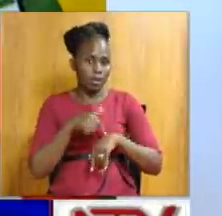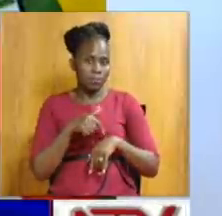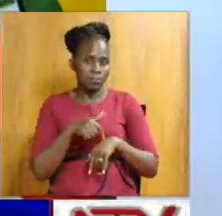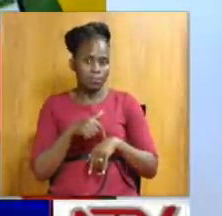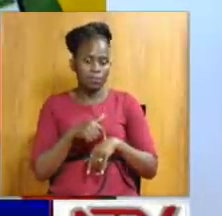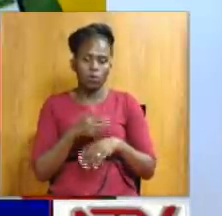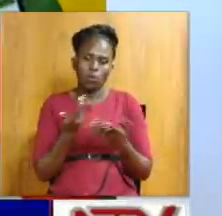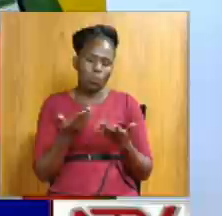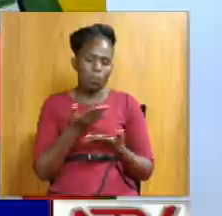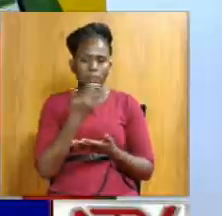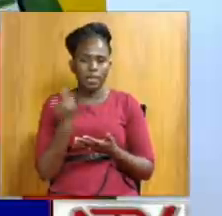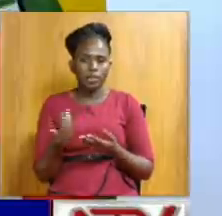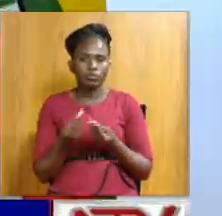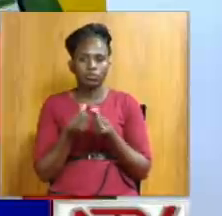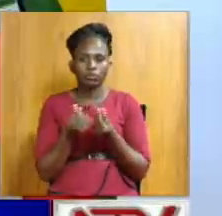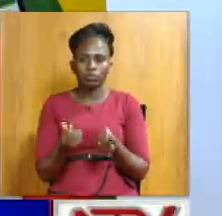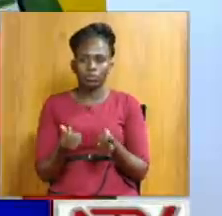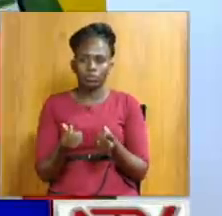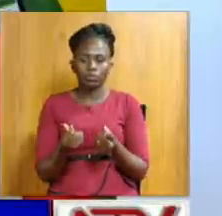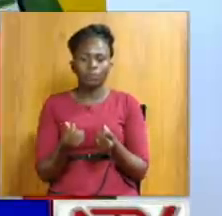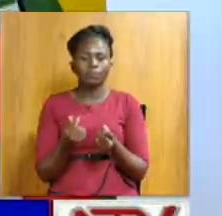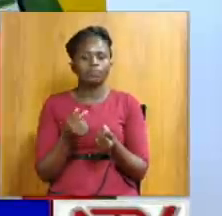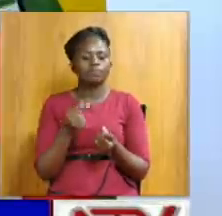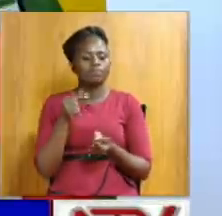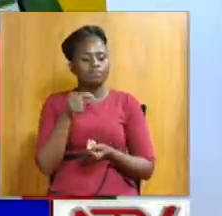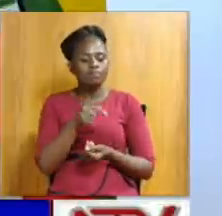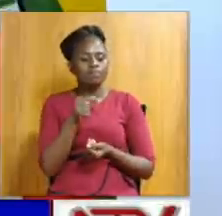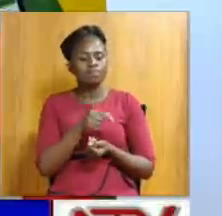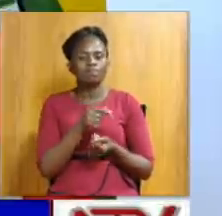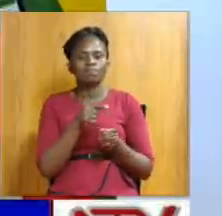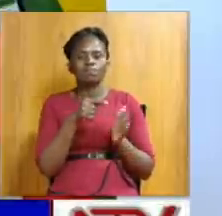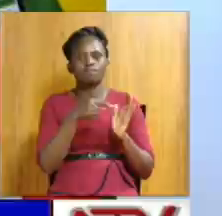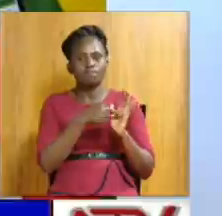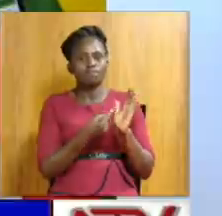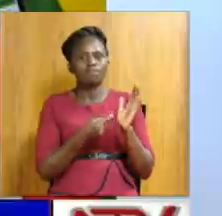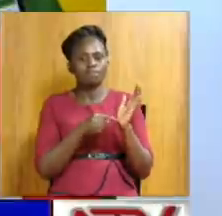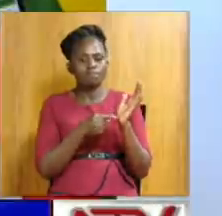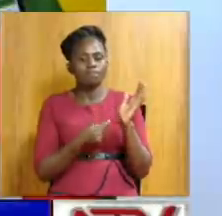We didn't take these measures so that we stay like that.